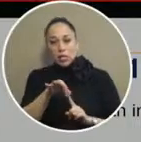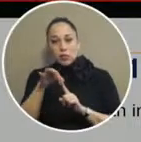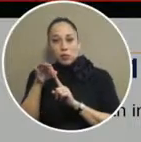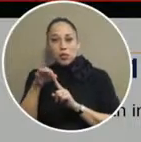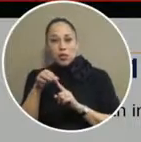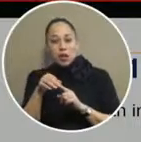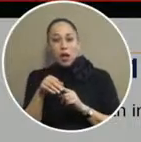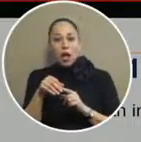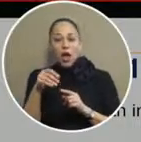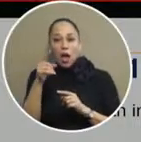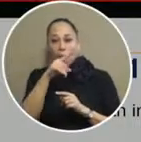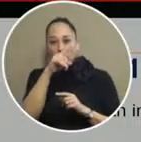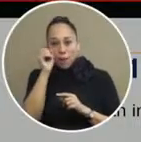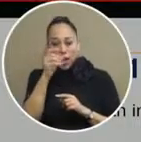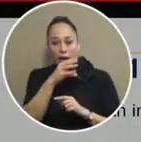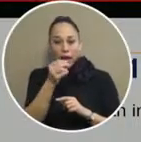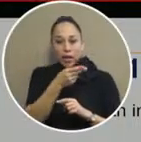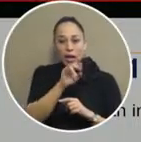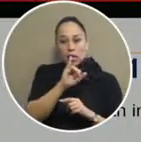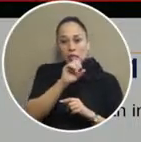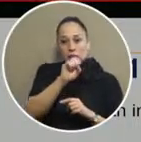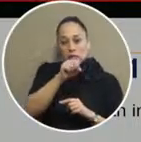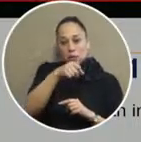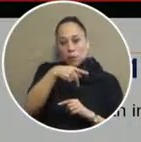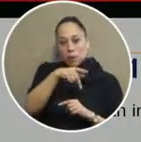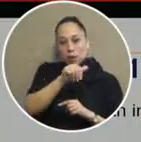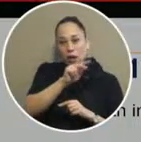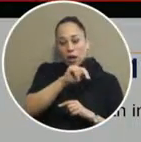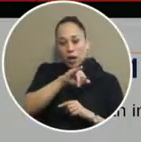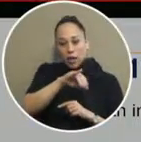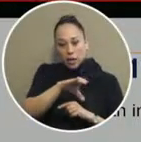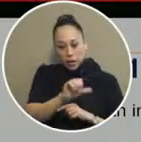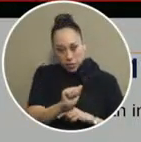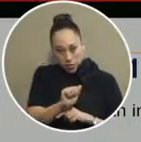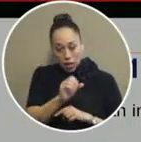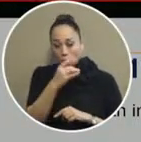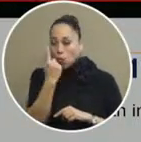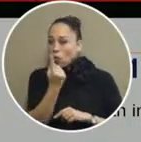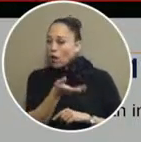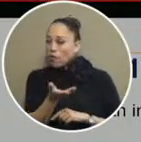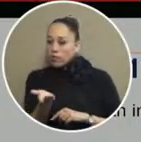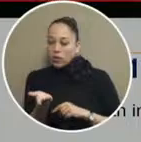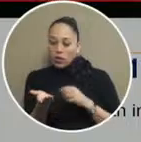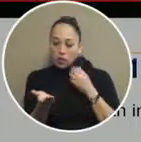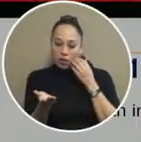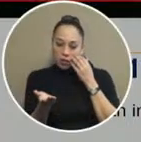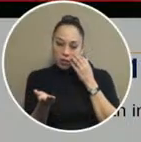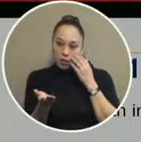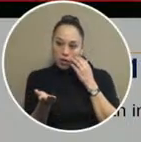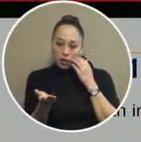African American and Hispanics. And one thing that we need to